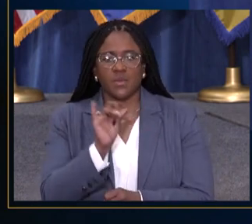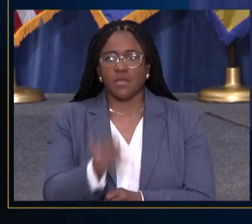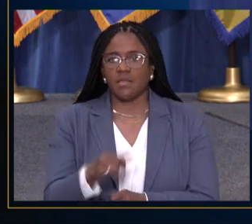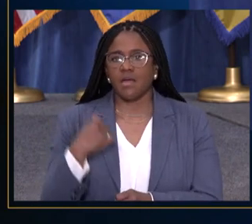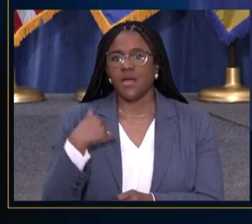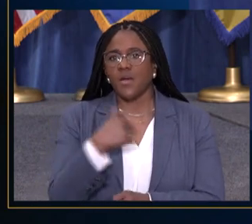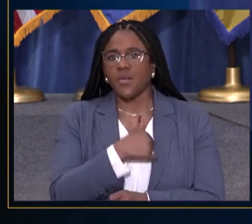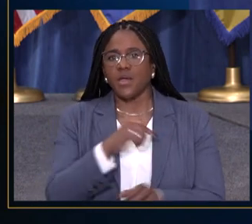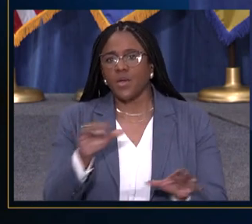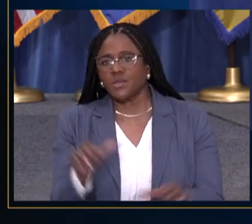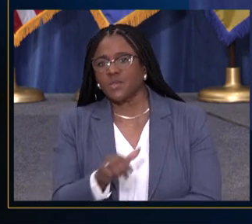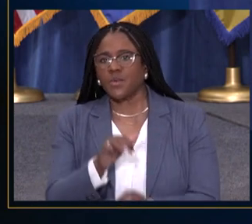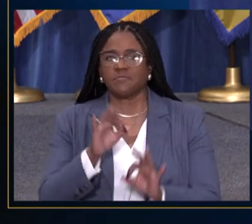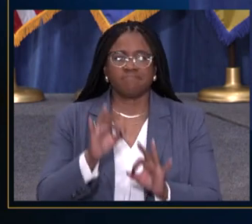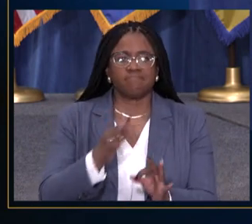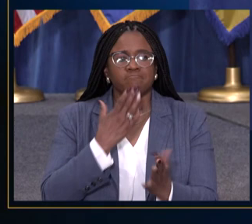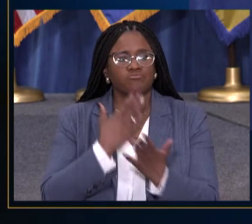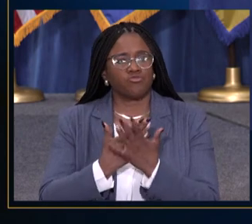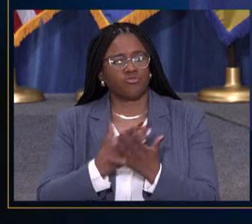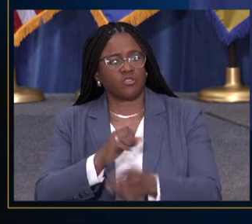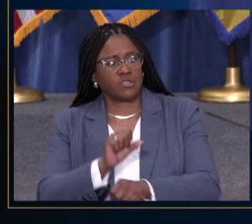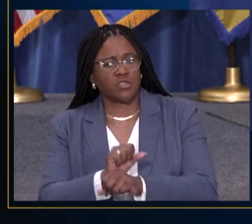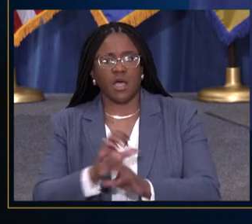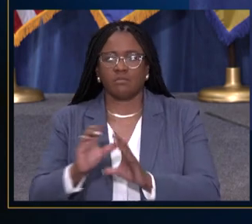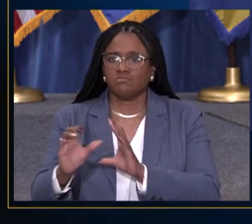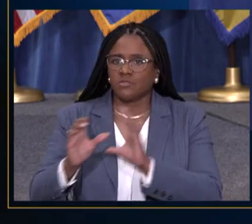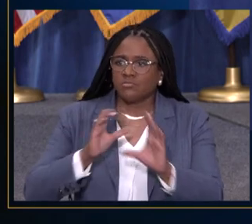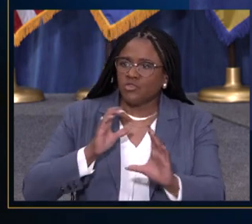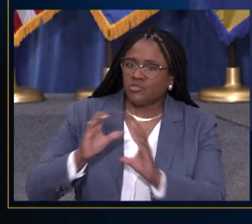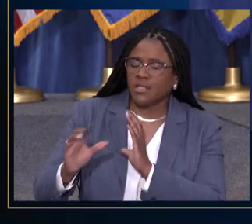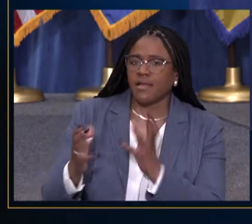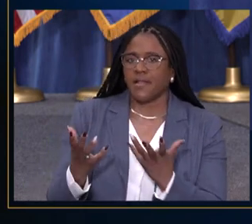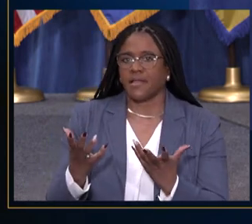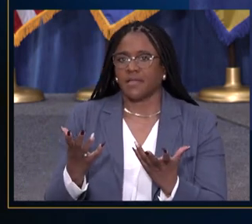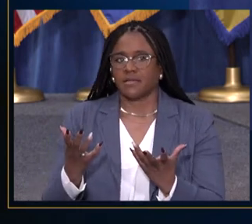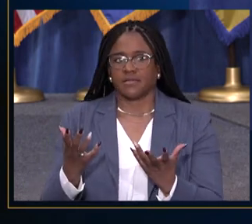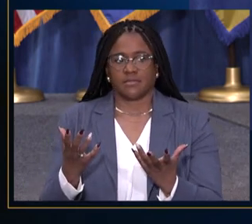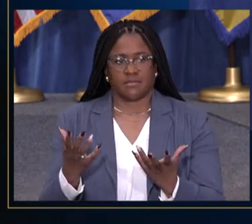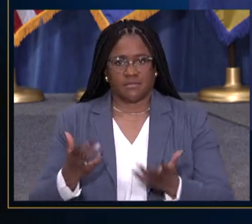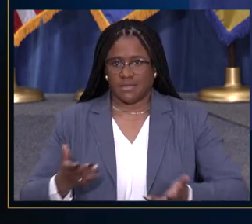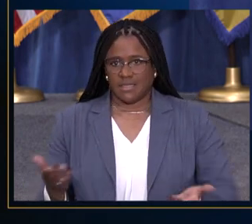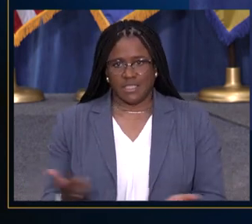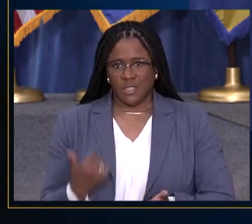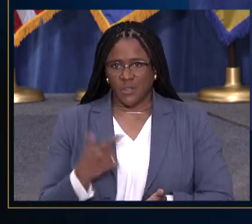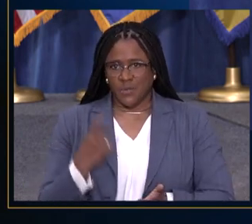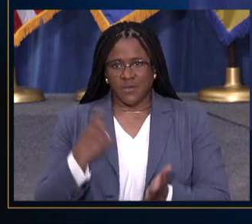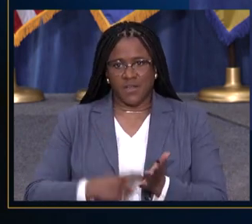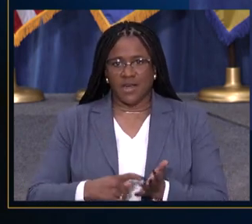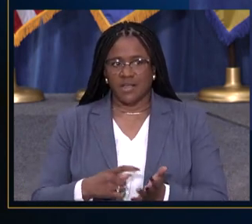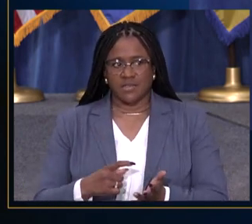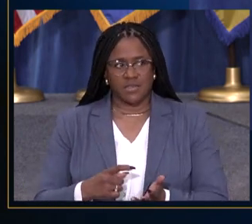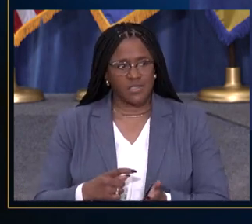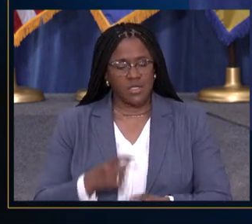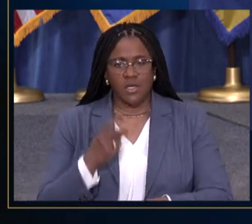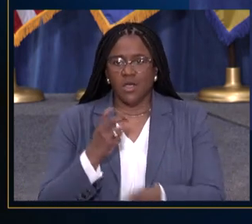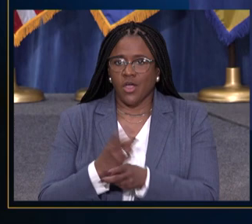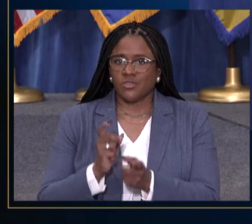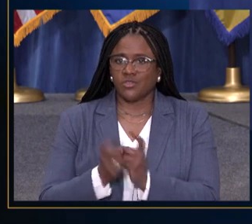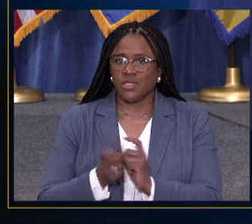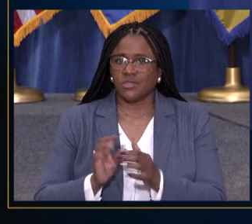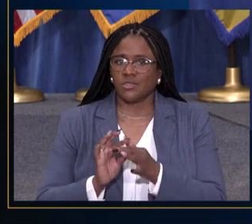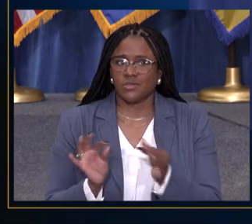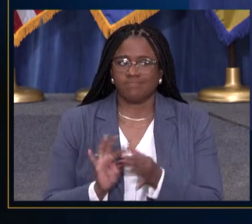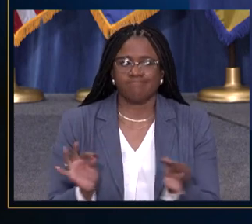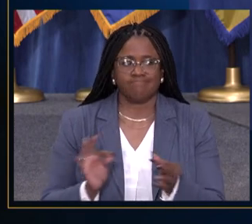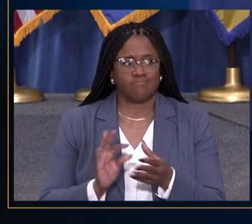we are doing a good job communicating, and all we hear is just how hard it is to break through the narrative. So we just urge all of